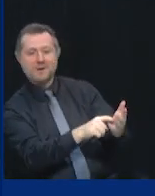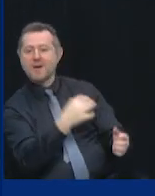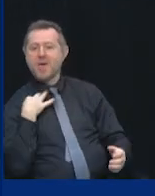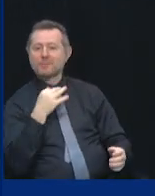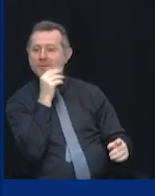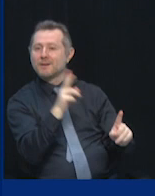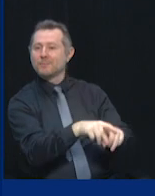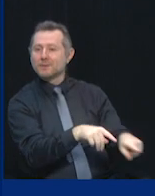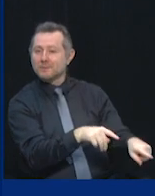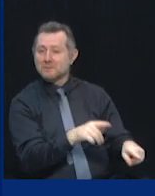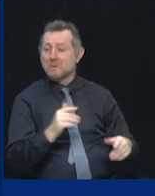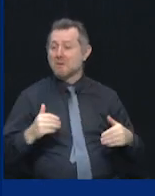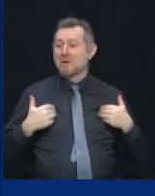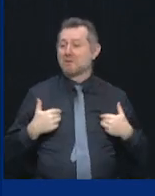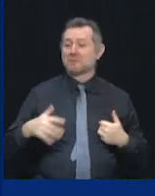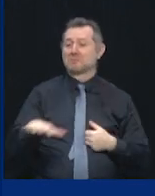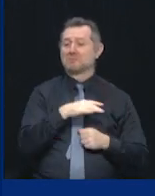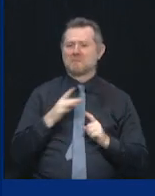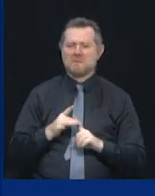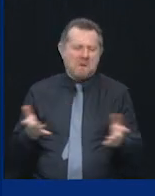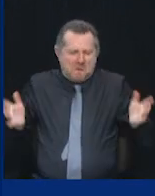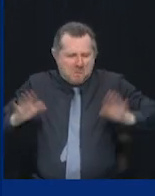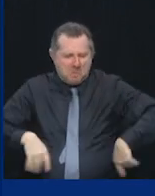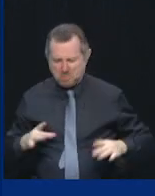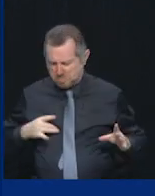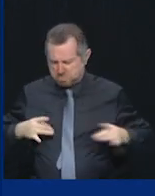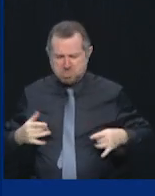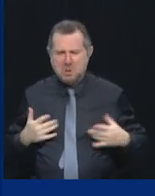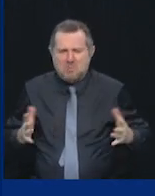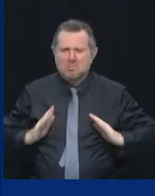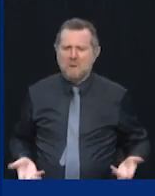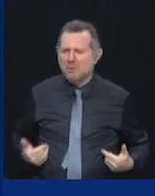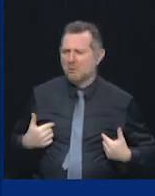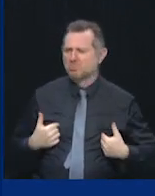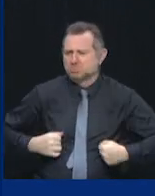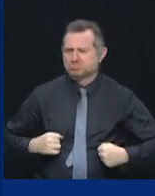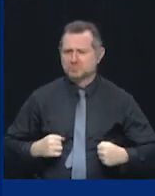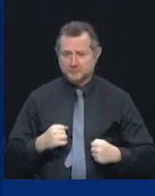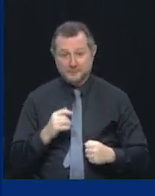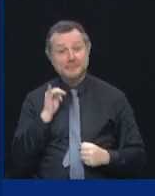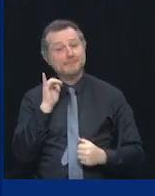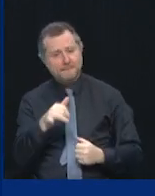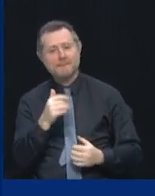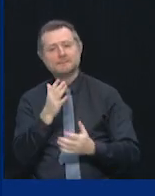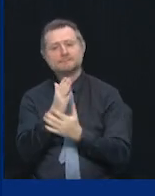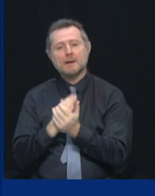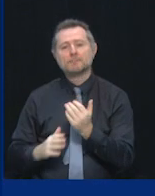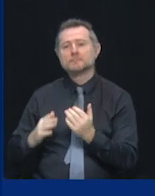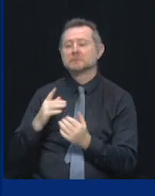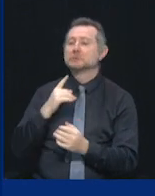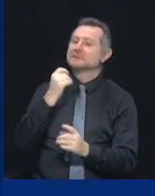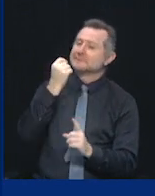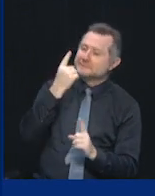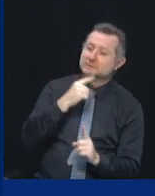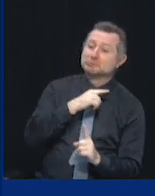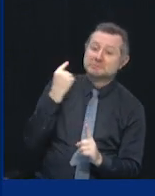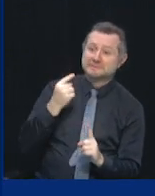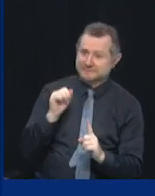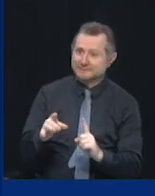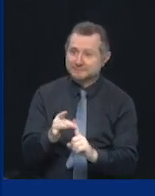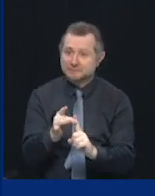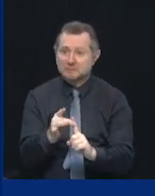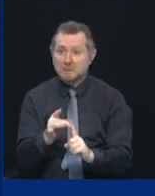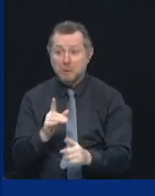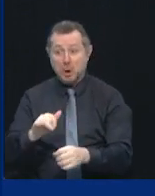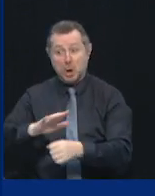the young people can get it and they're going to be fine. There was a transmission risk. But this whole COVID was